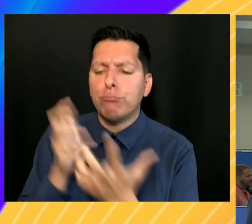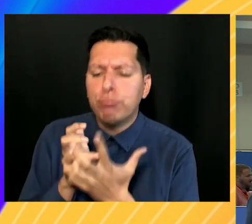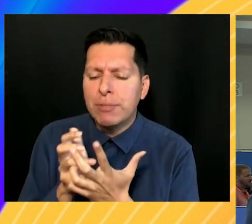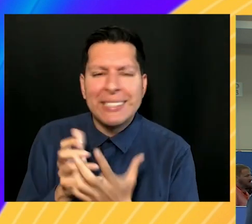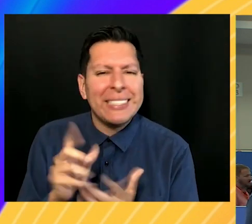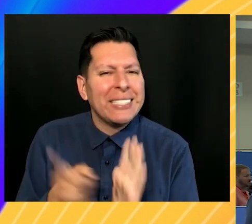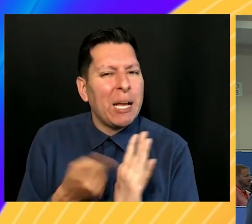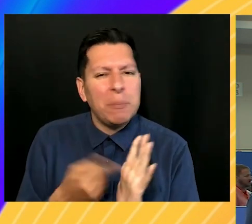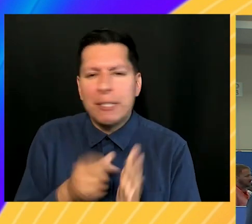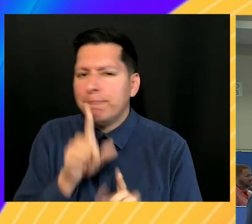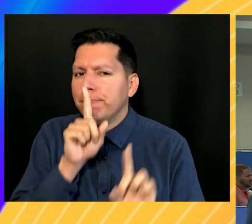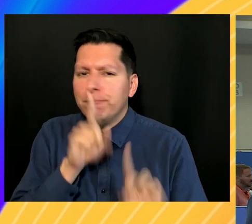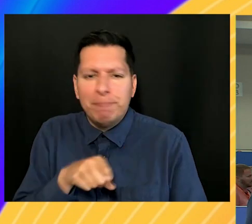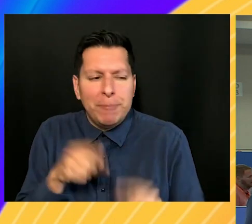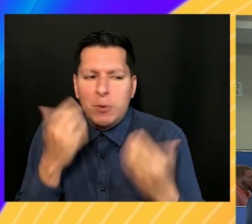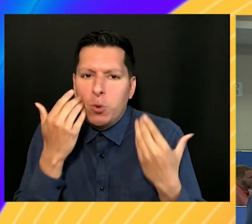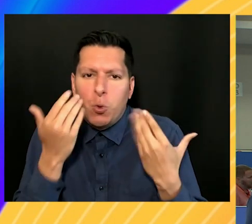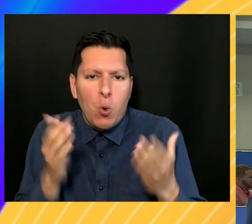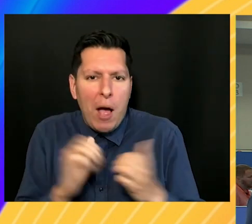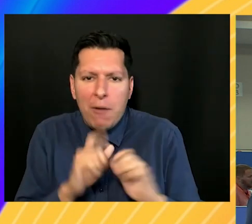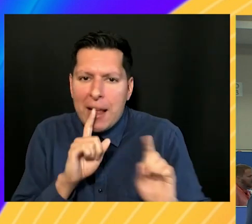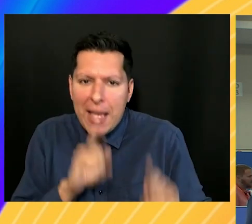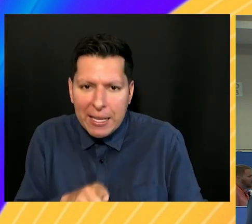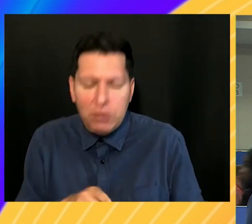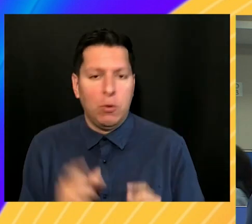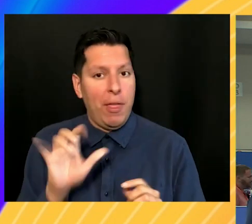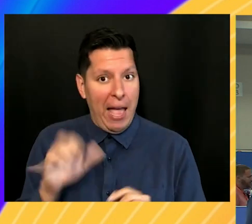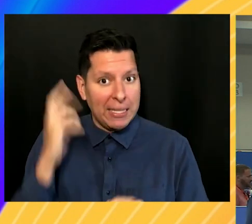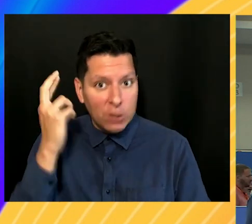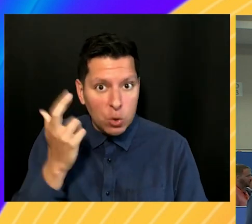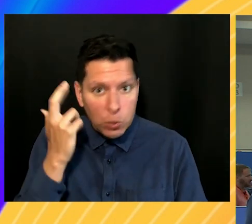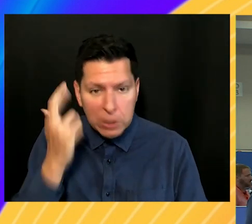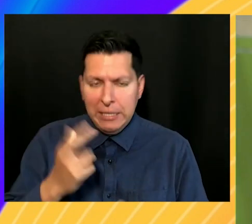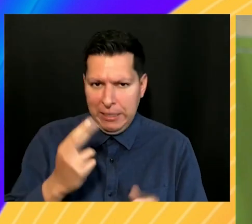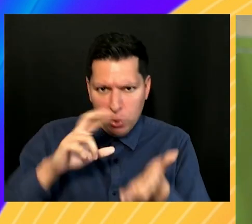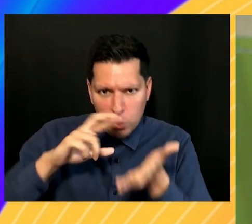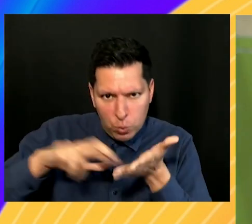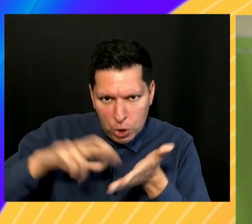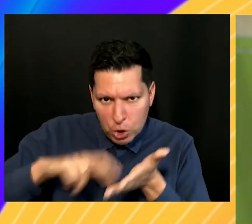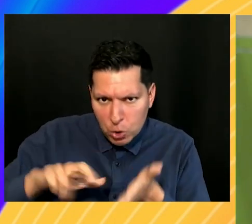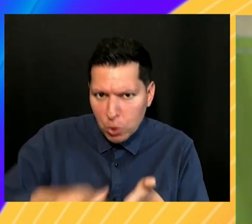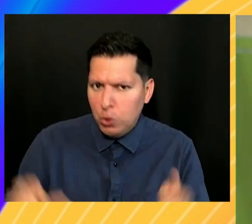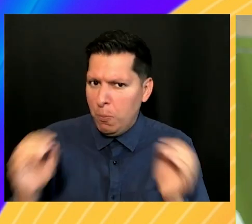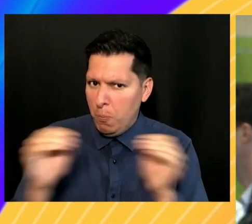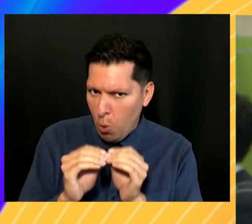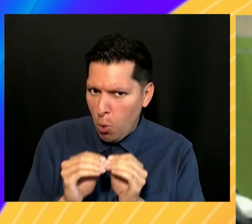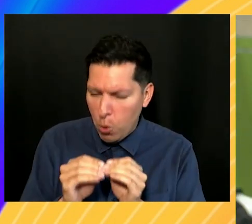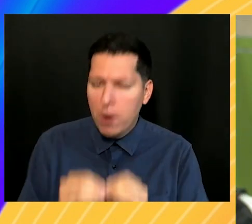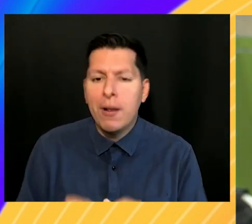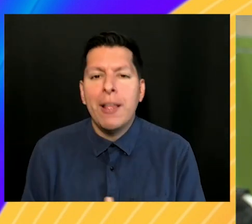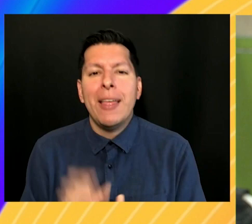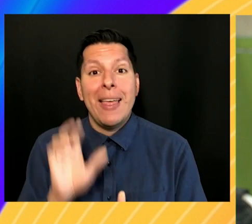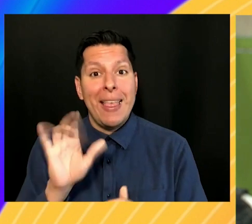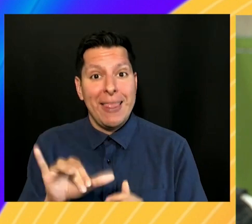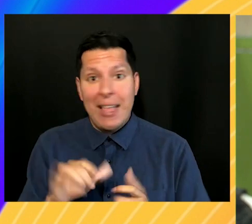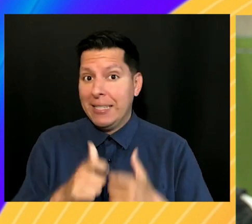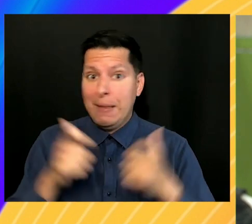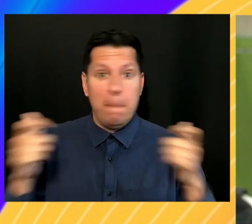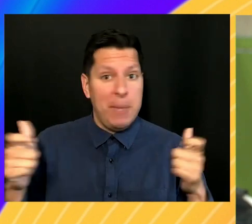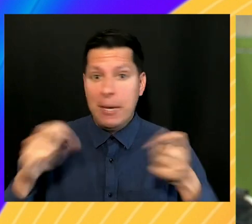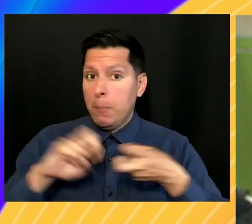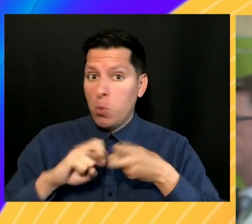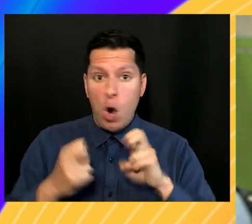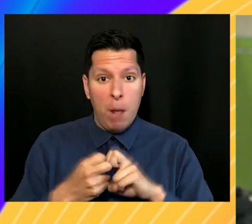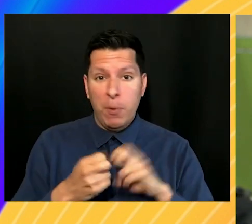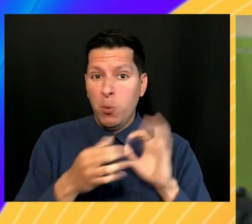questions for some research domains, and so we're here to kind of explore the use case. So that kind of leads me then to the first big problem with data,